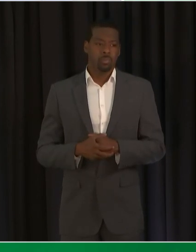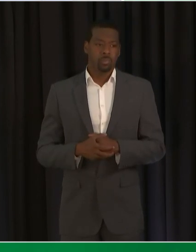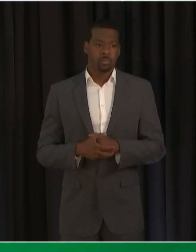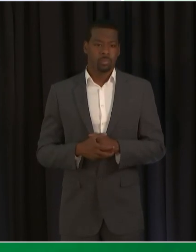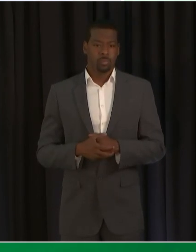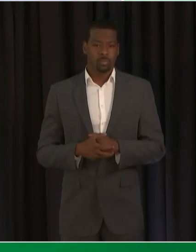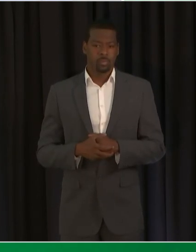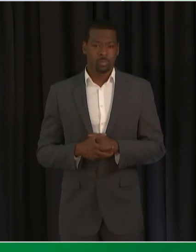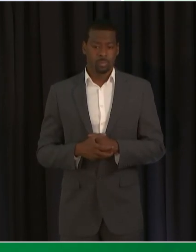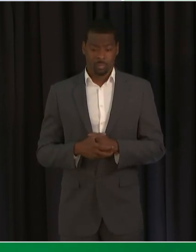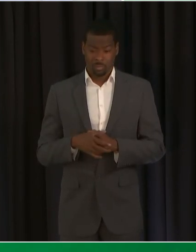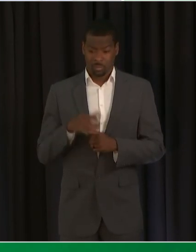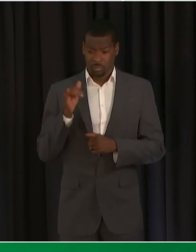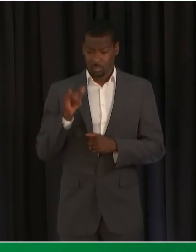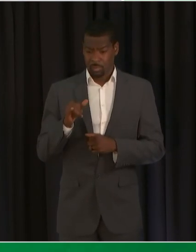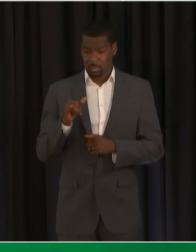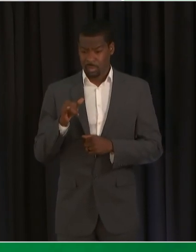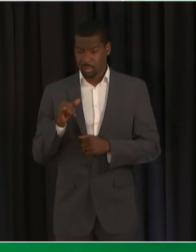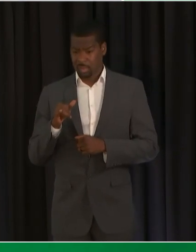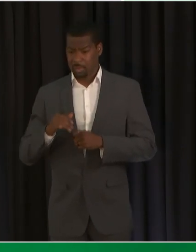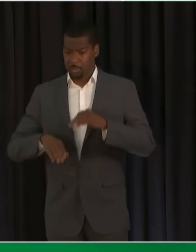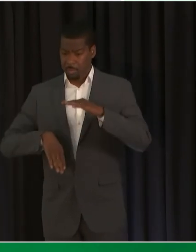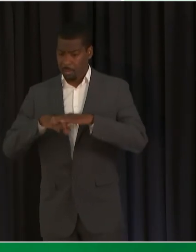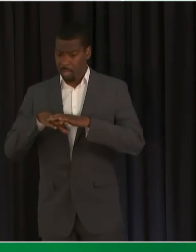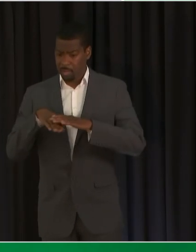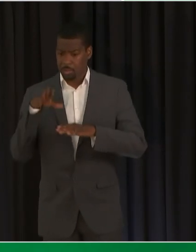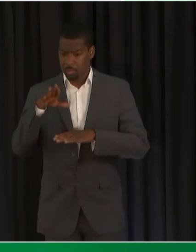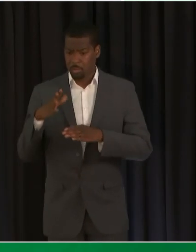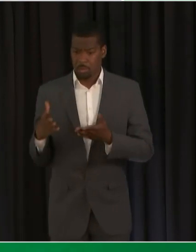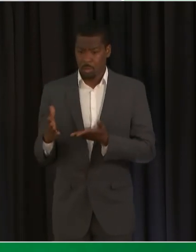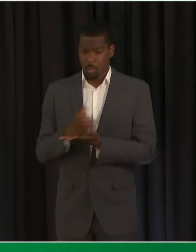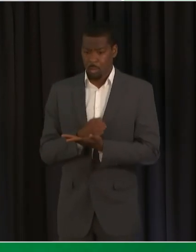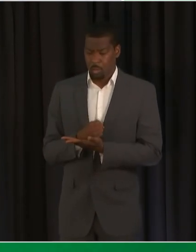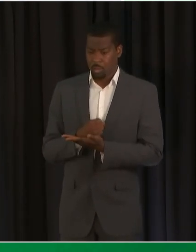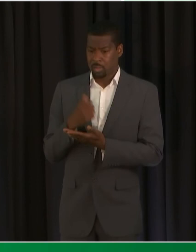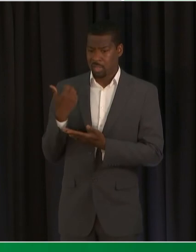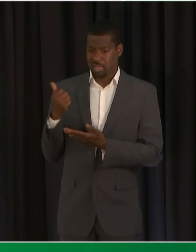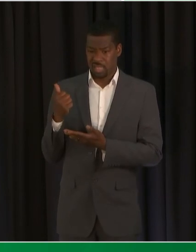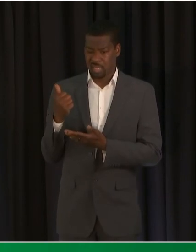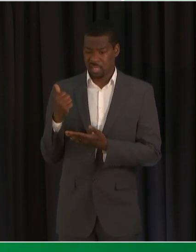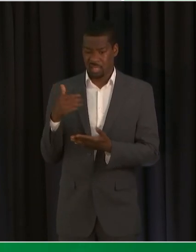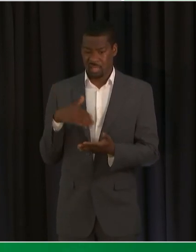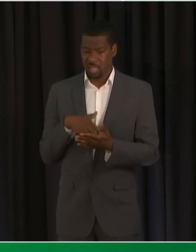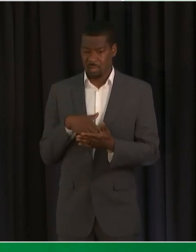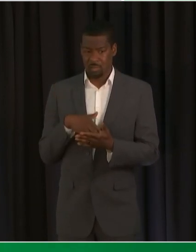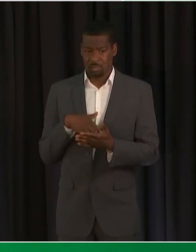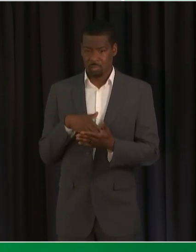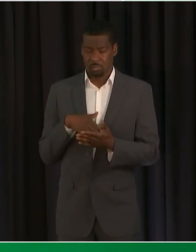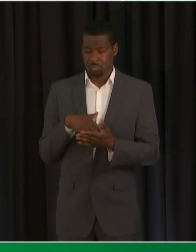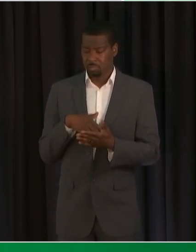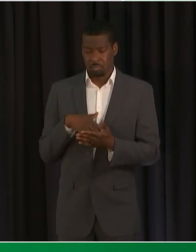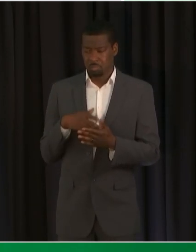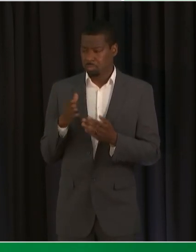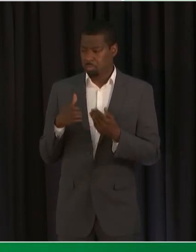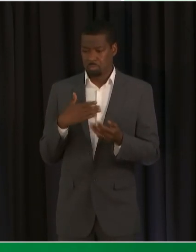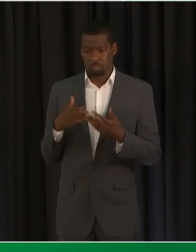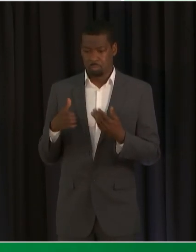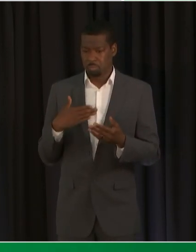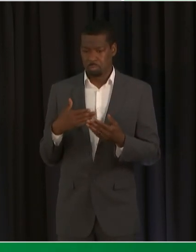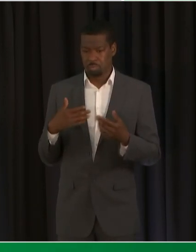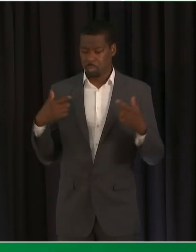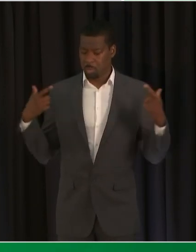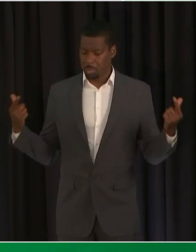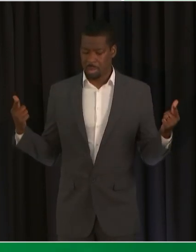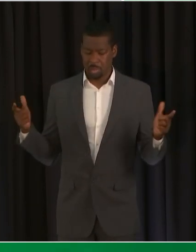that's, and is that capped on your revenue, or how is that? It's $10,000? It's just across the board. It doesn't matter